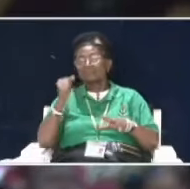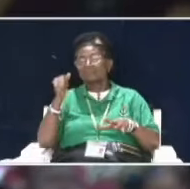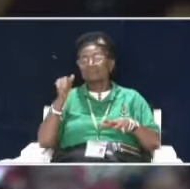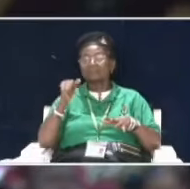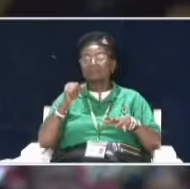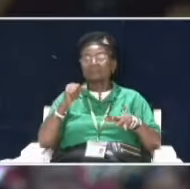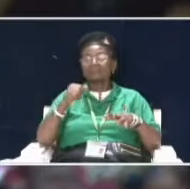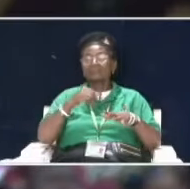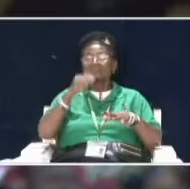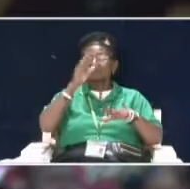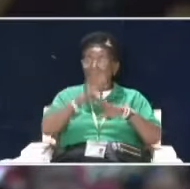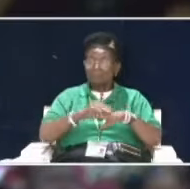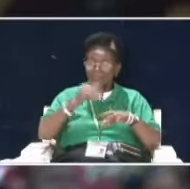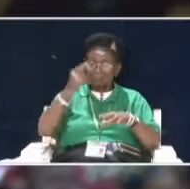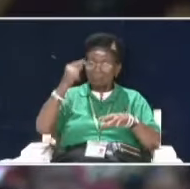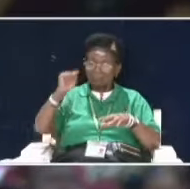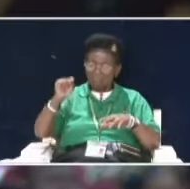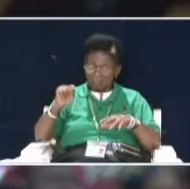On the outskirts of the town.